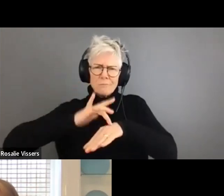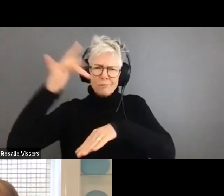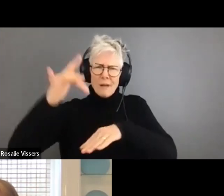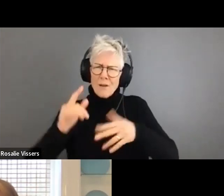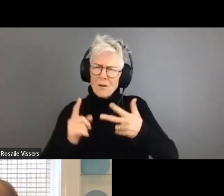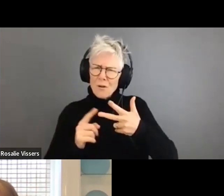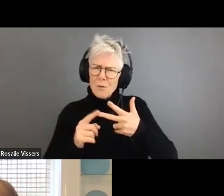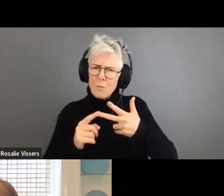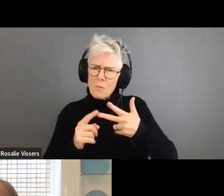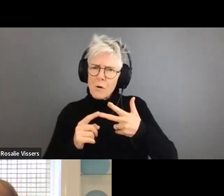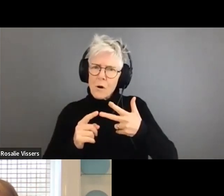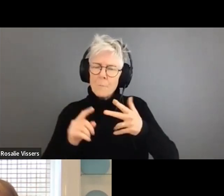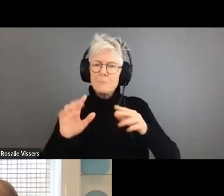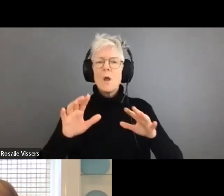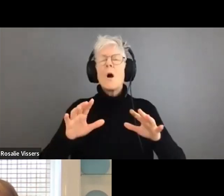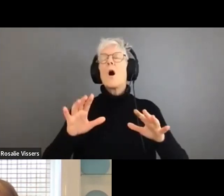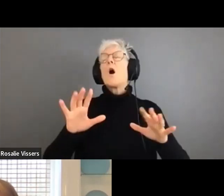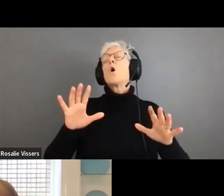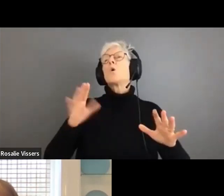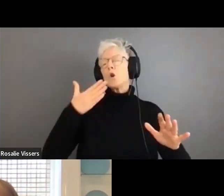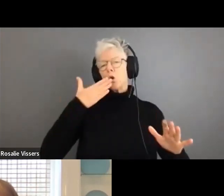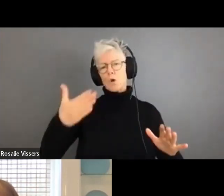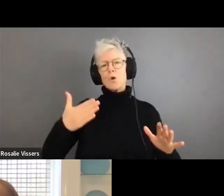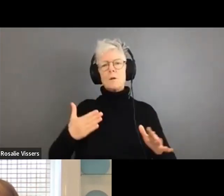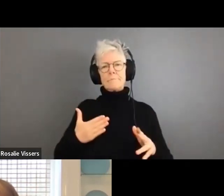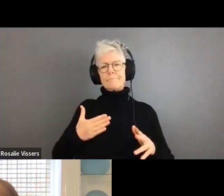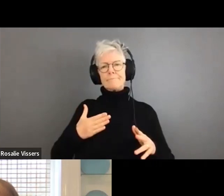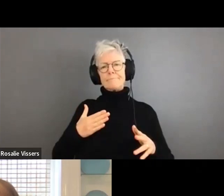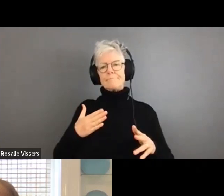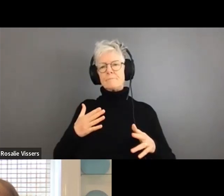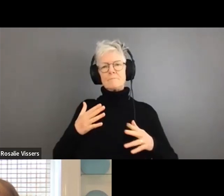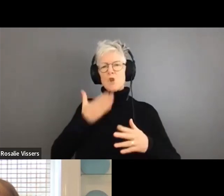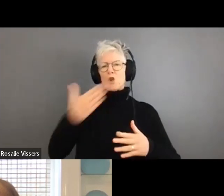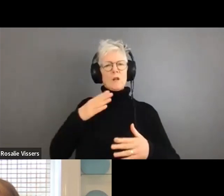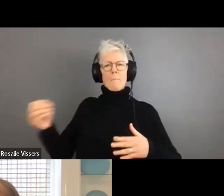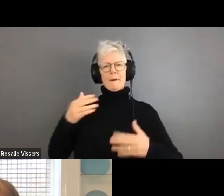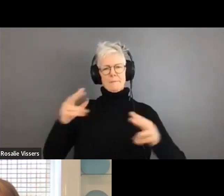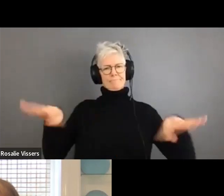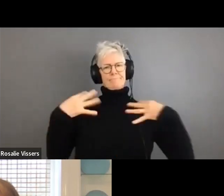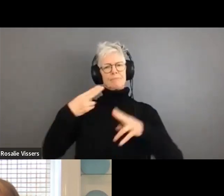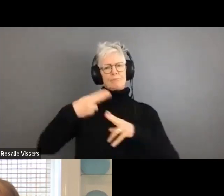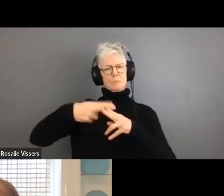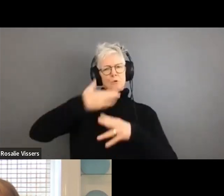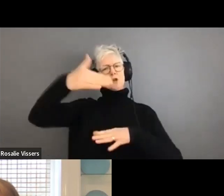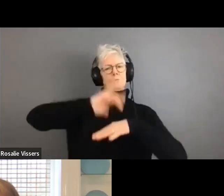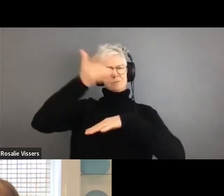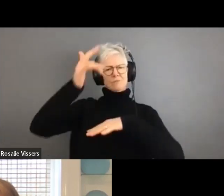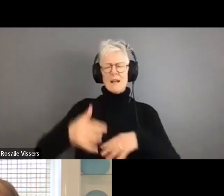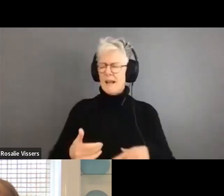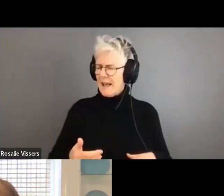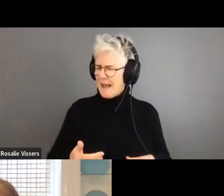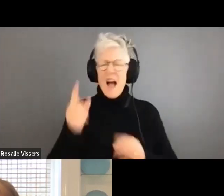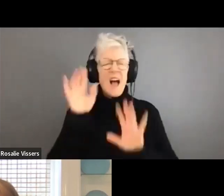It's a good corporate citizen, or like looking as a good corporate citizen. I don't know. I'm not 100. I got to